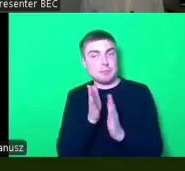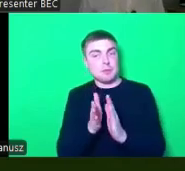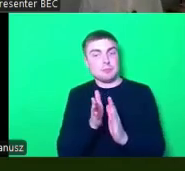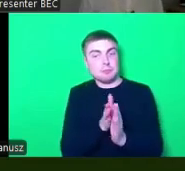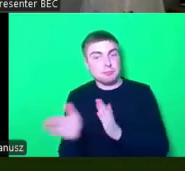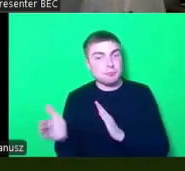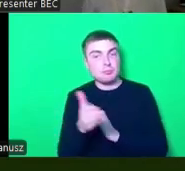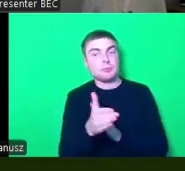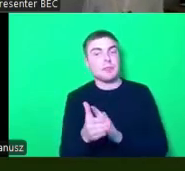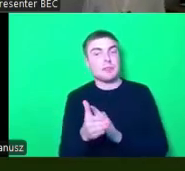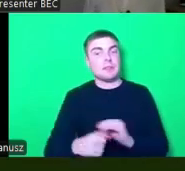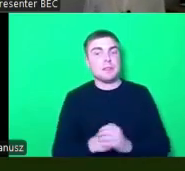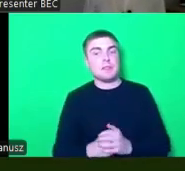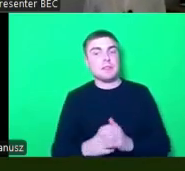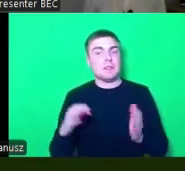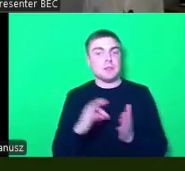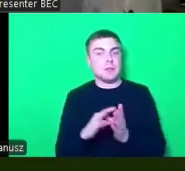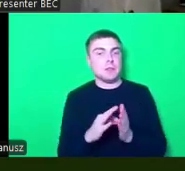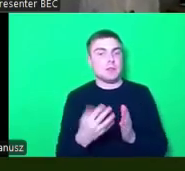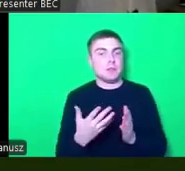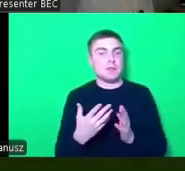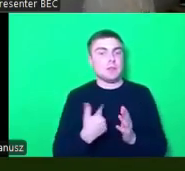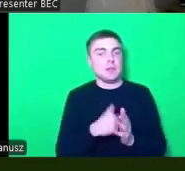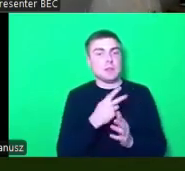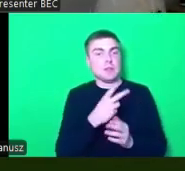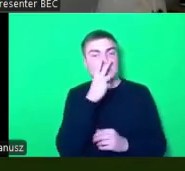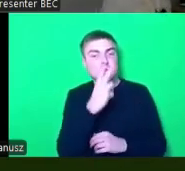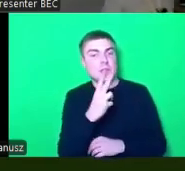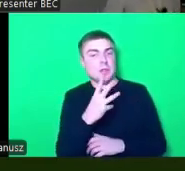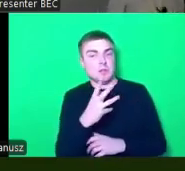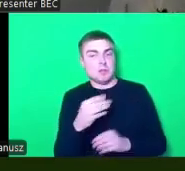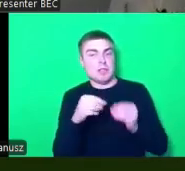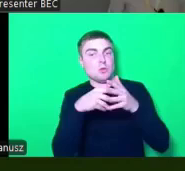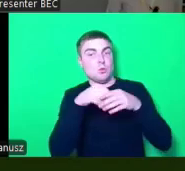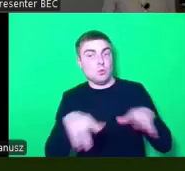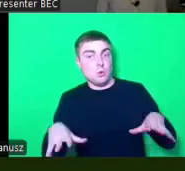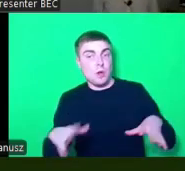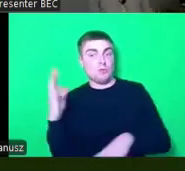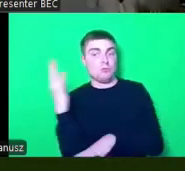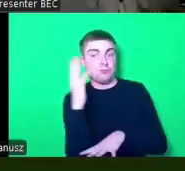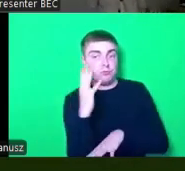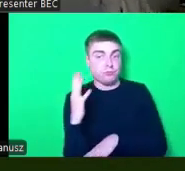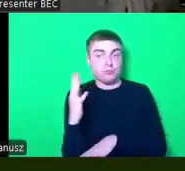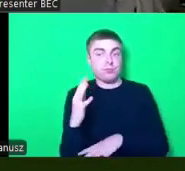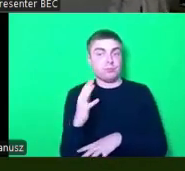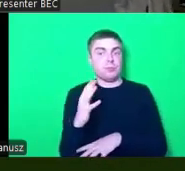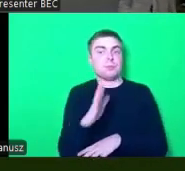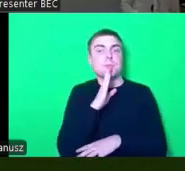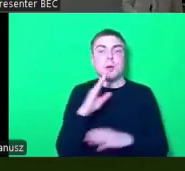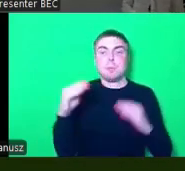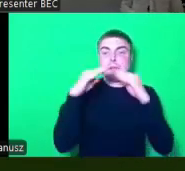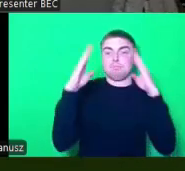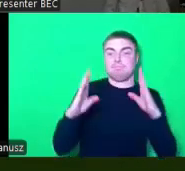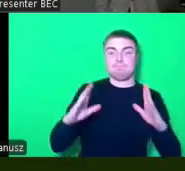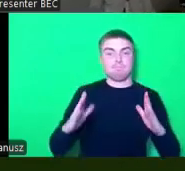structure, so the canopy cover, the stand density, but also the canopy height. So trees have to be big to have